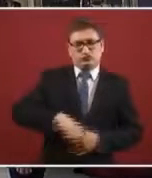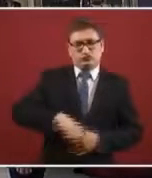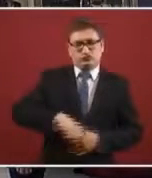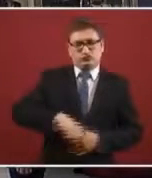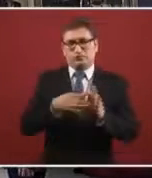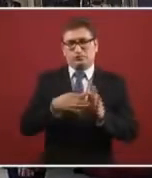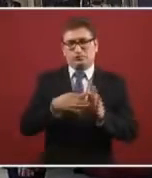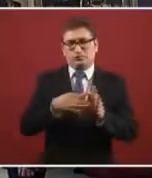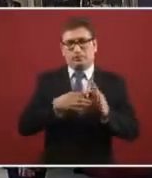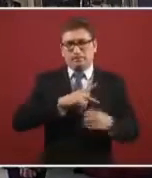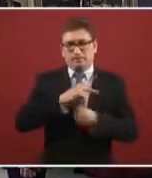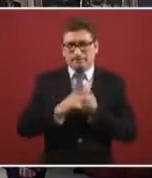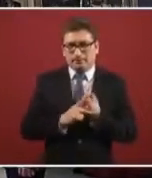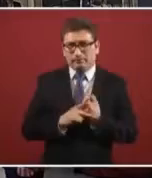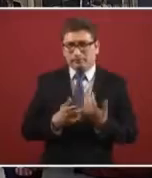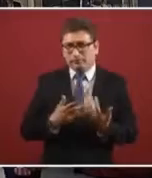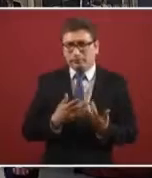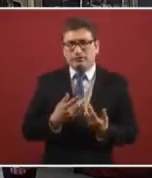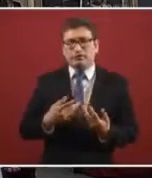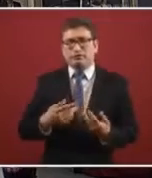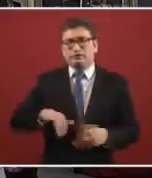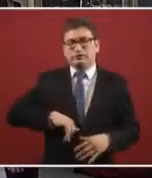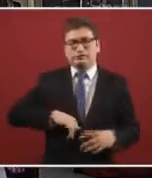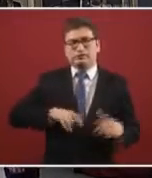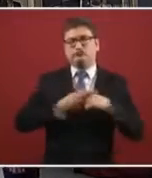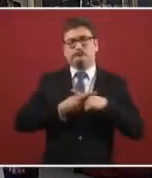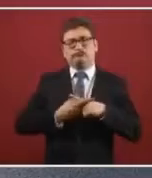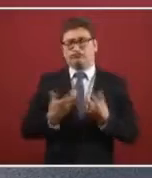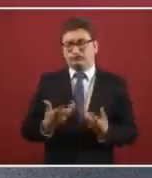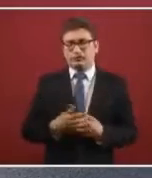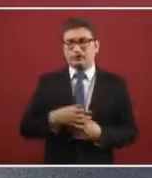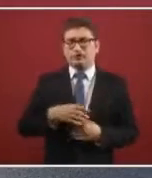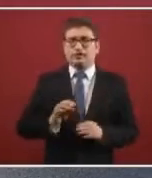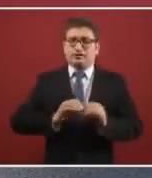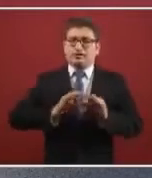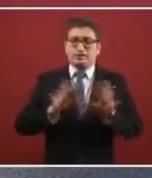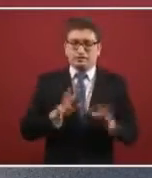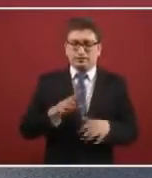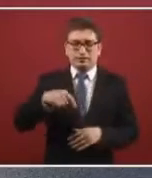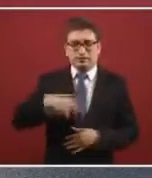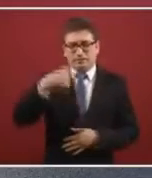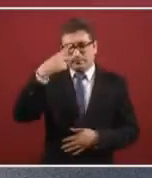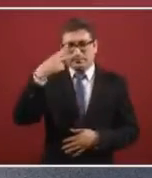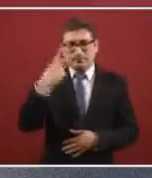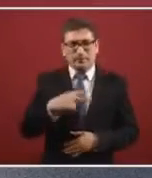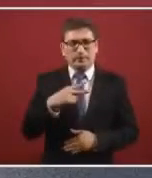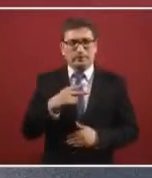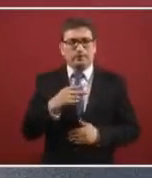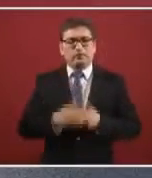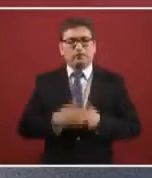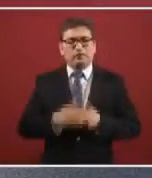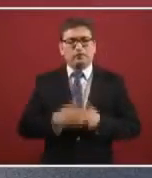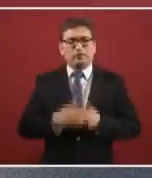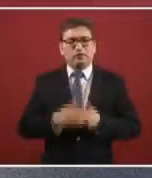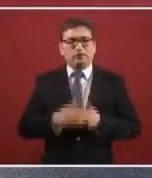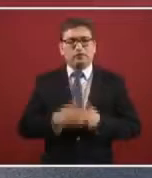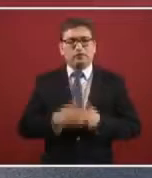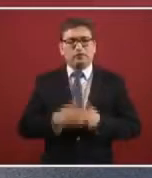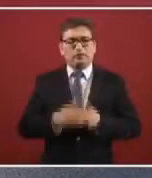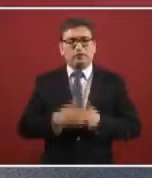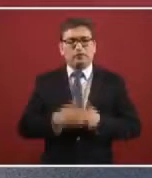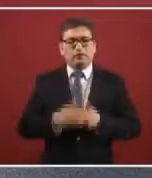form. Una cosa obvia es que México requiere de varios años de evolución tecnológica.